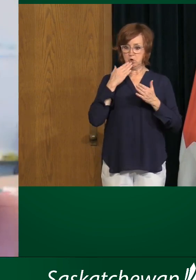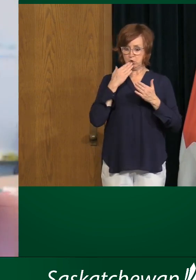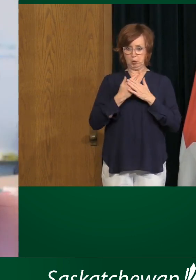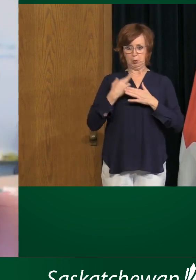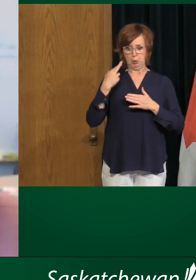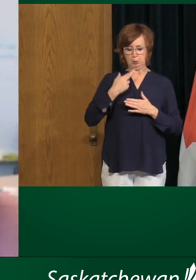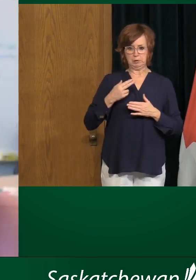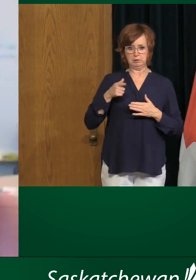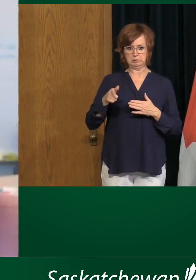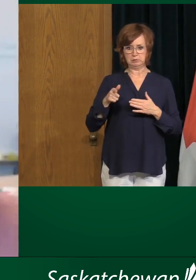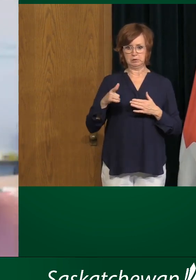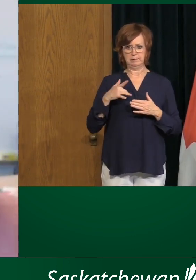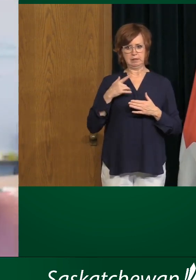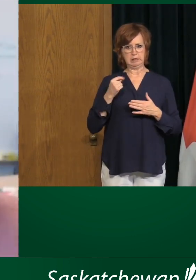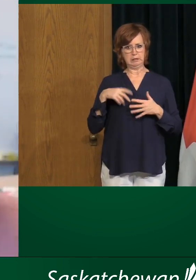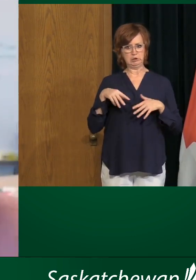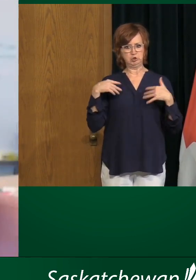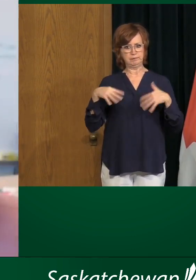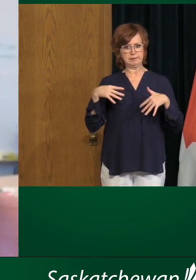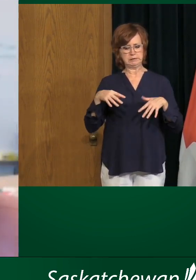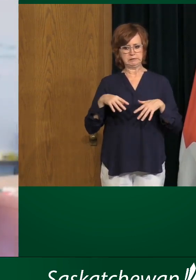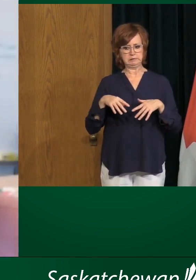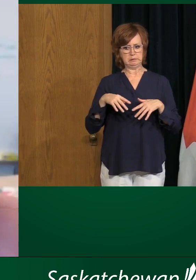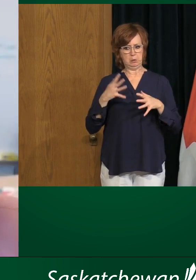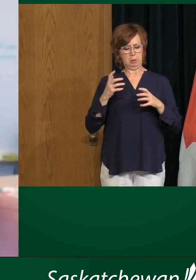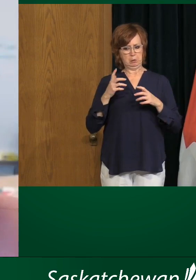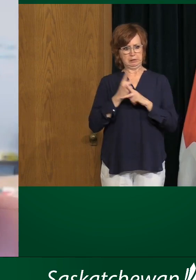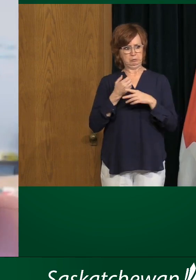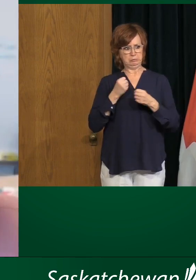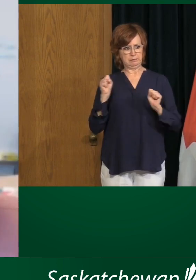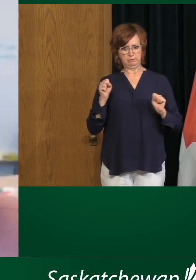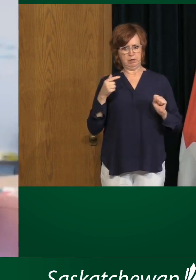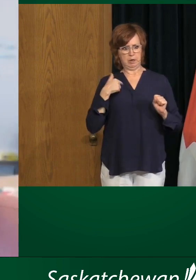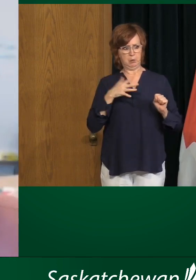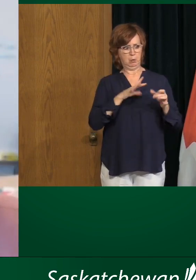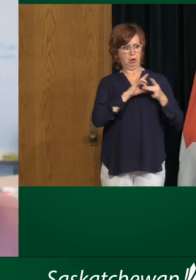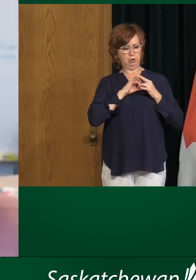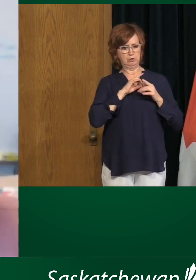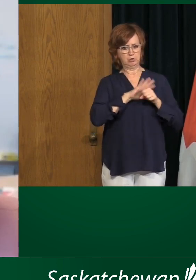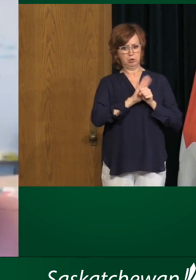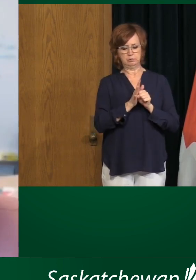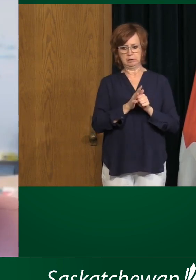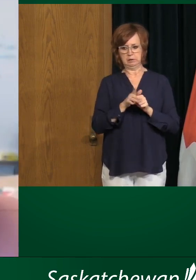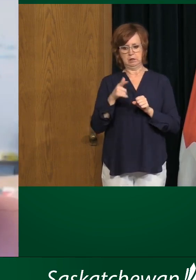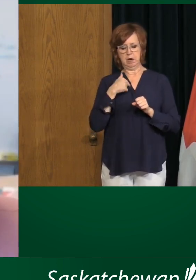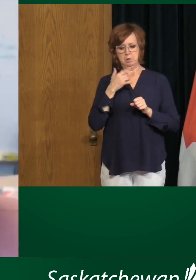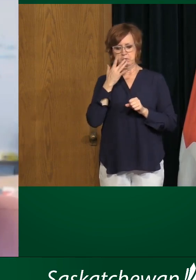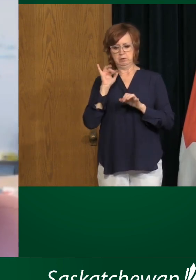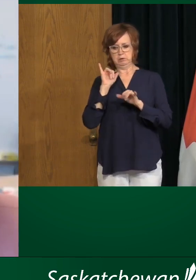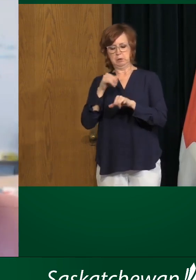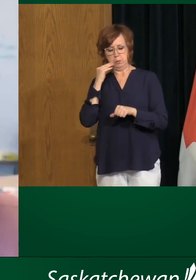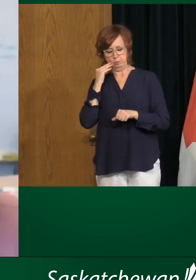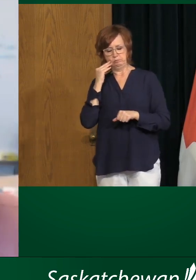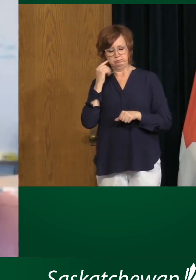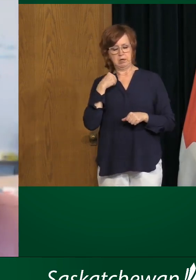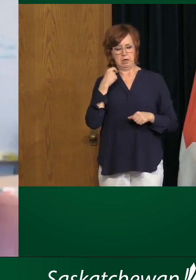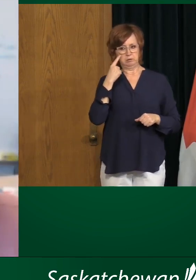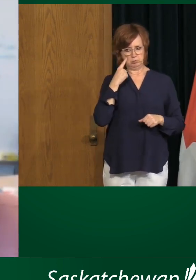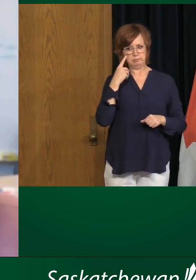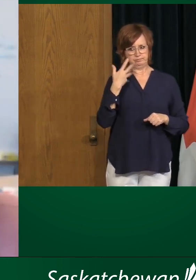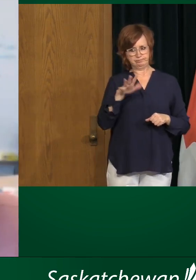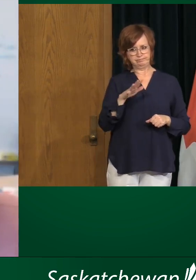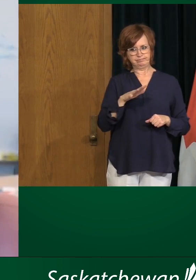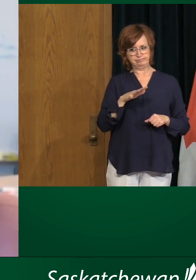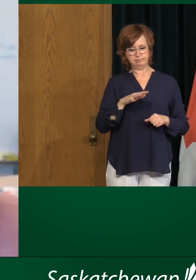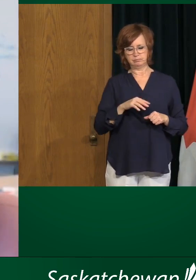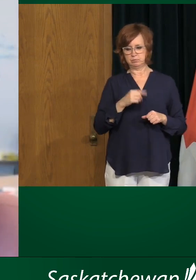safety, choosing to stay away. And those are the types of situations that I have seen.